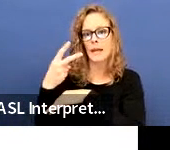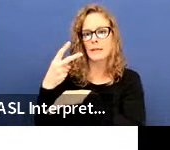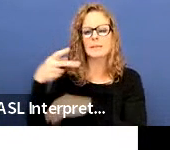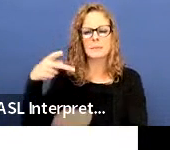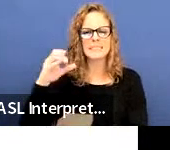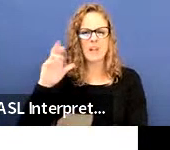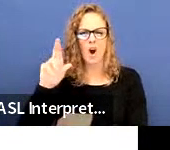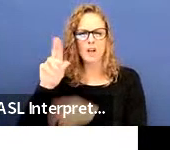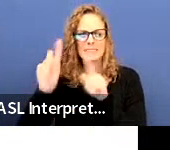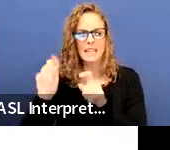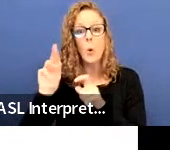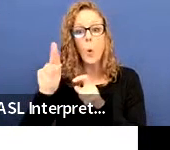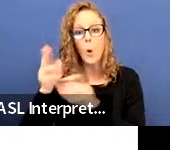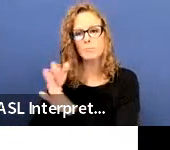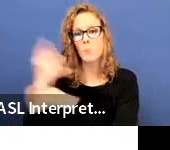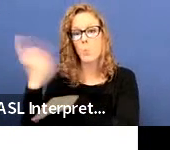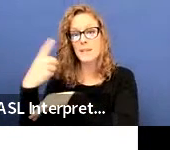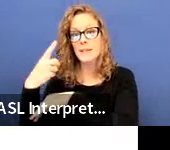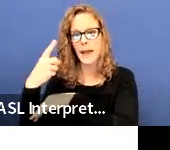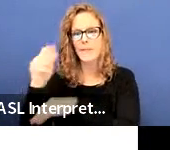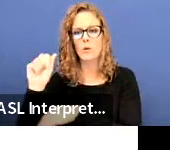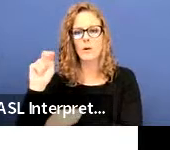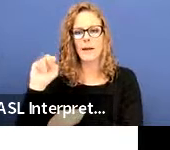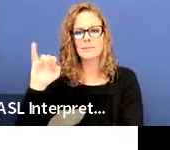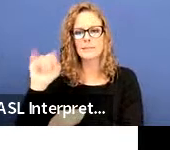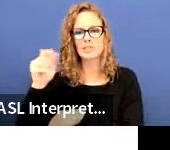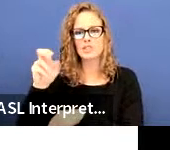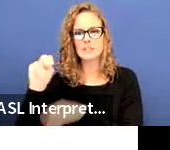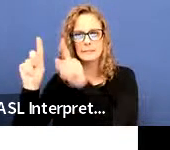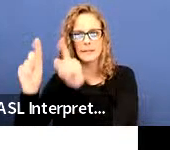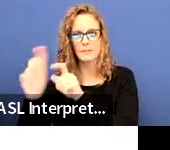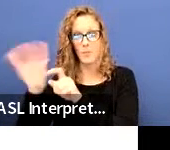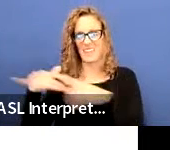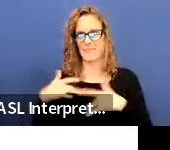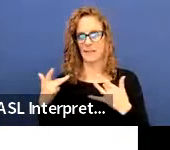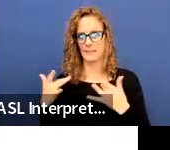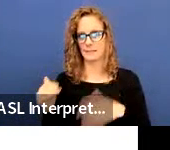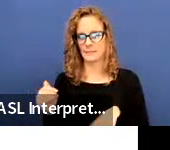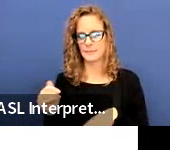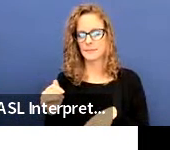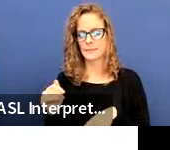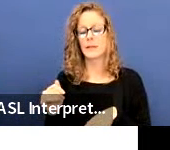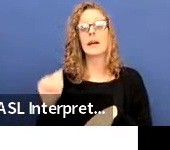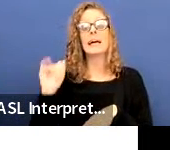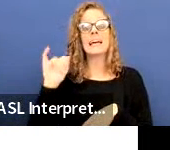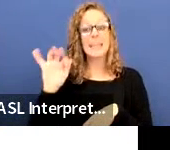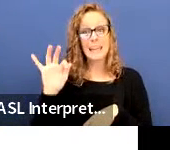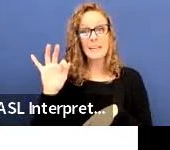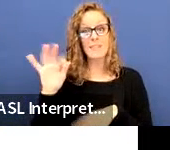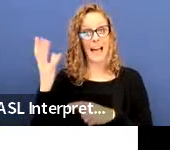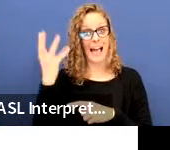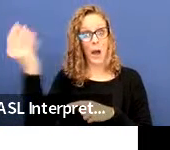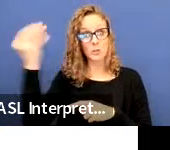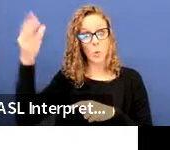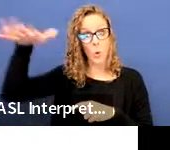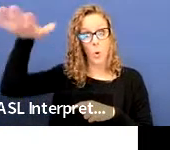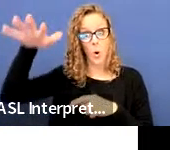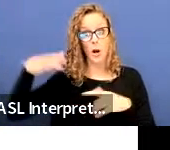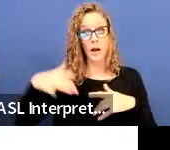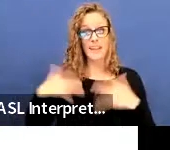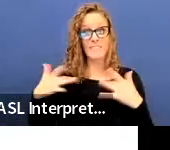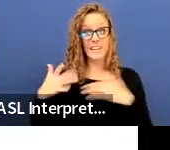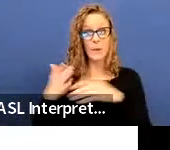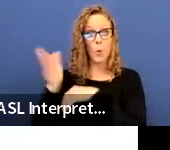test or within 1 day if it's an antigen test of that event. If it's an outdoor event and it's going to be more